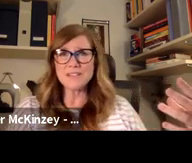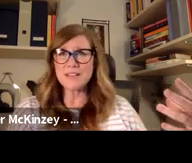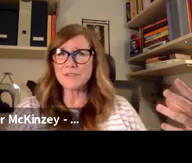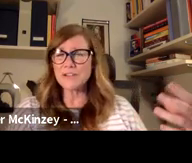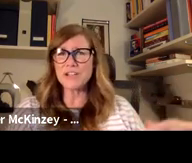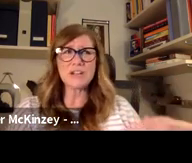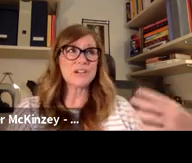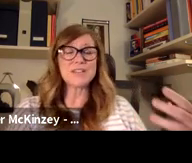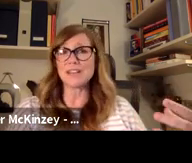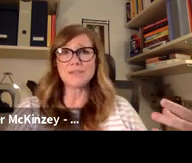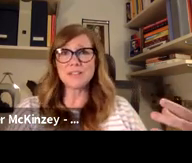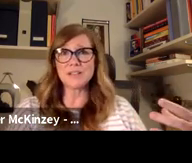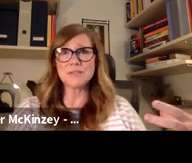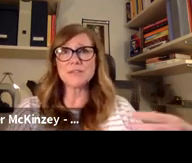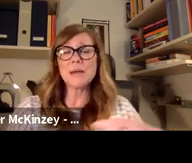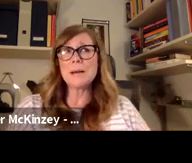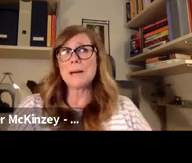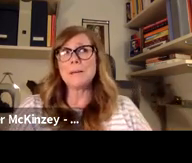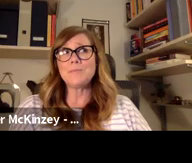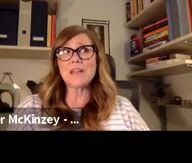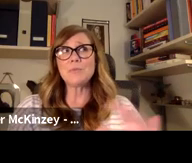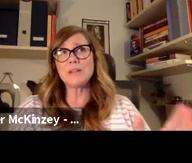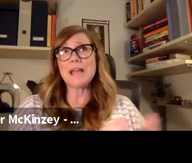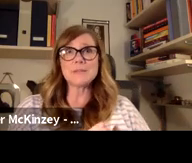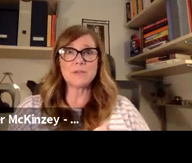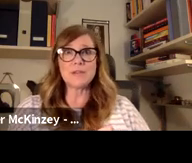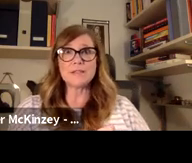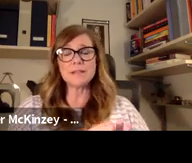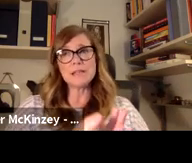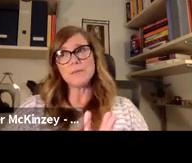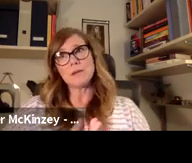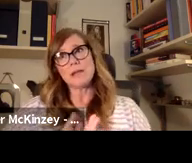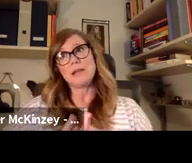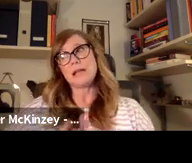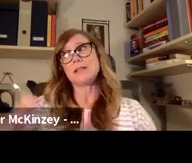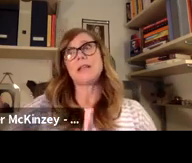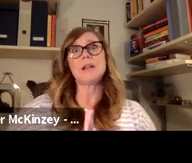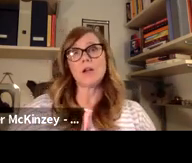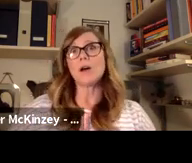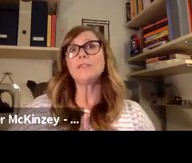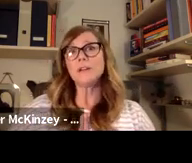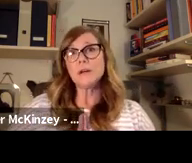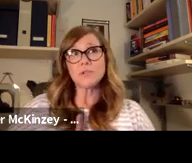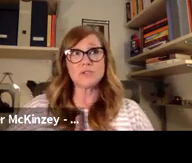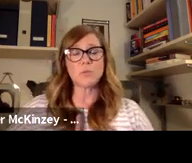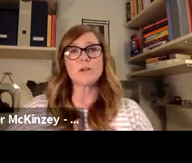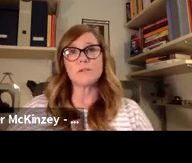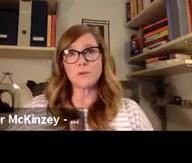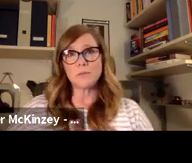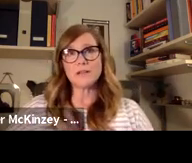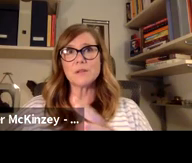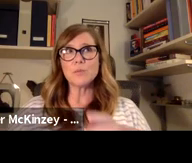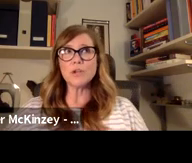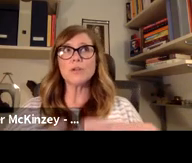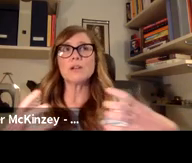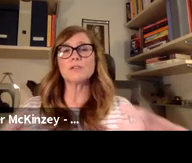about executive functioning or executive skills. It really has been recently, and it has taken off, which is